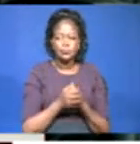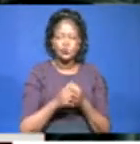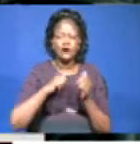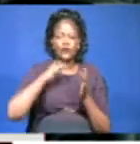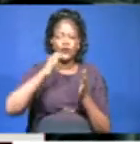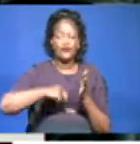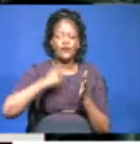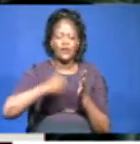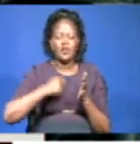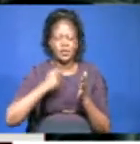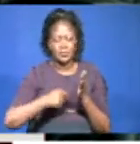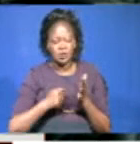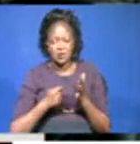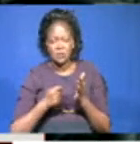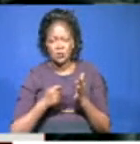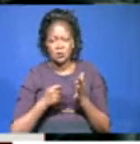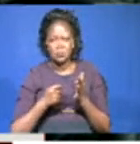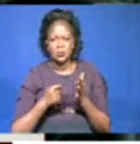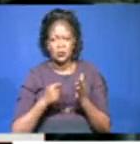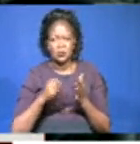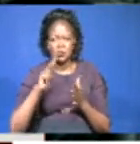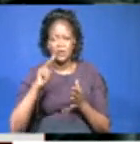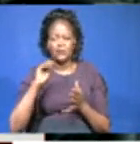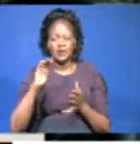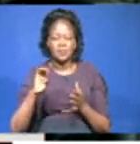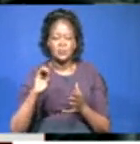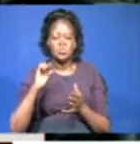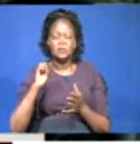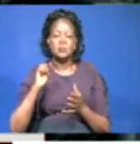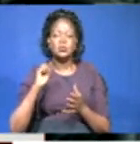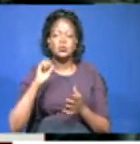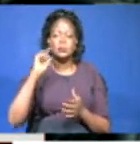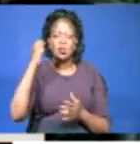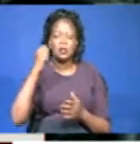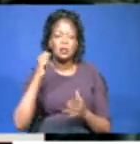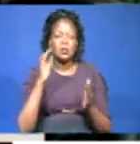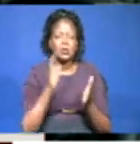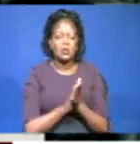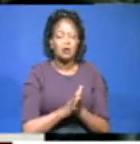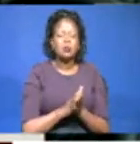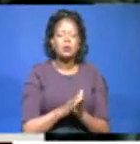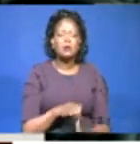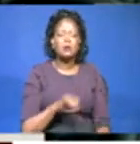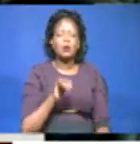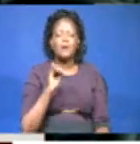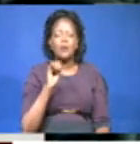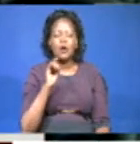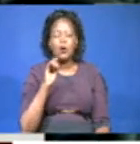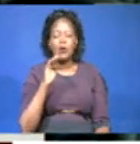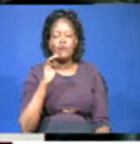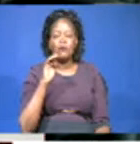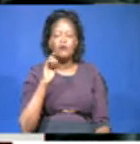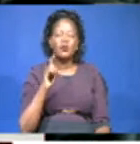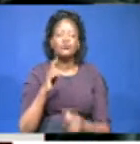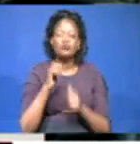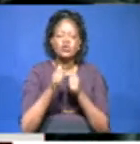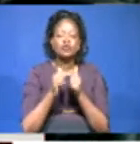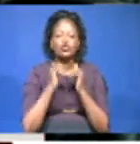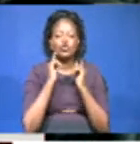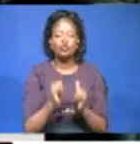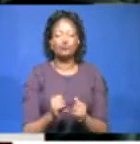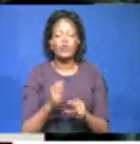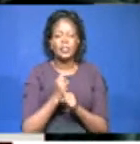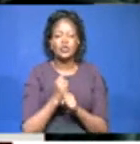of vaccines in our country via BioVax, which is a new organization, to the formation of